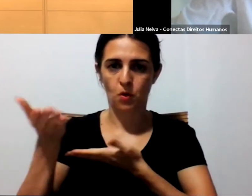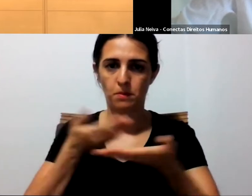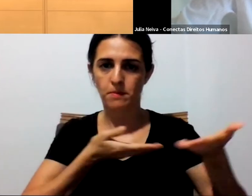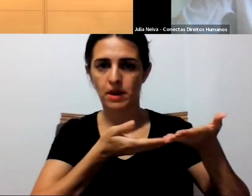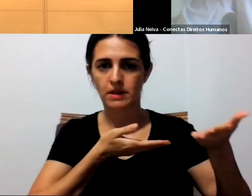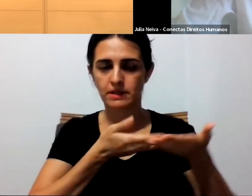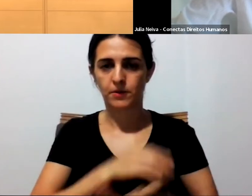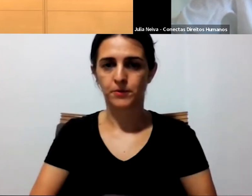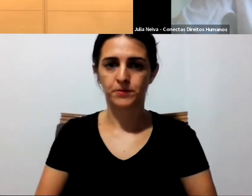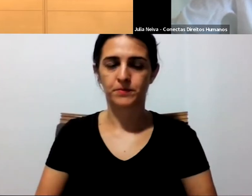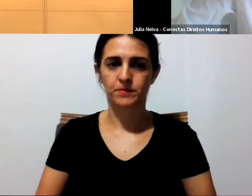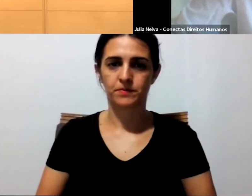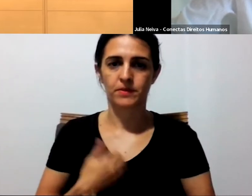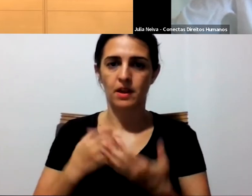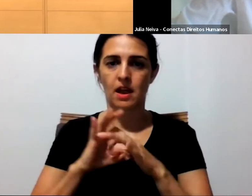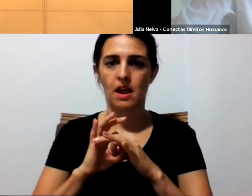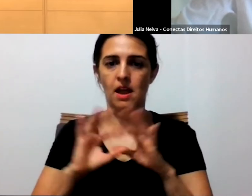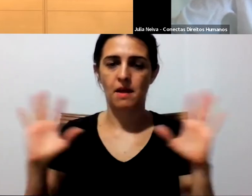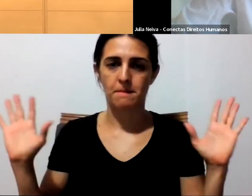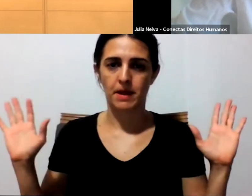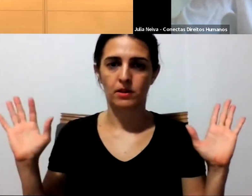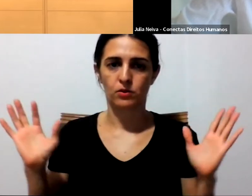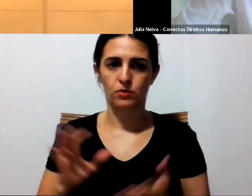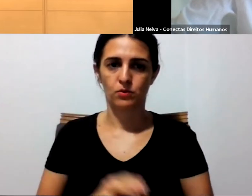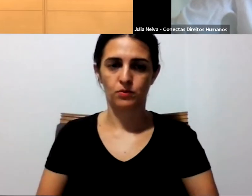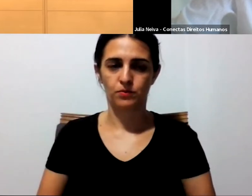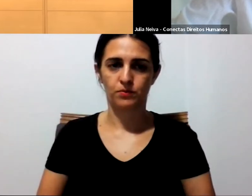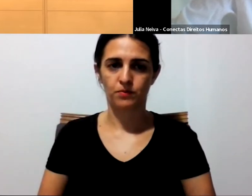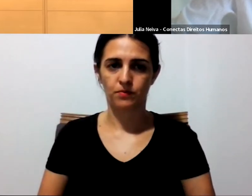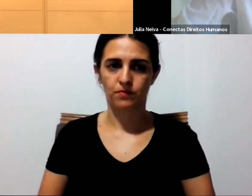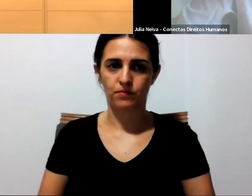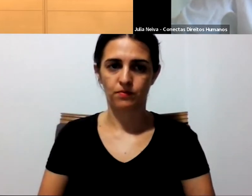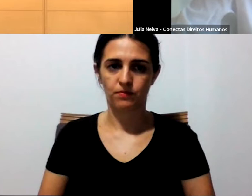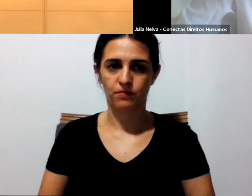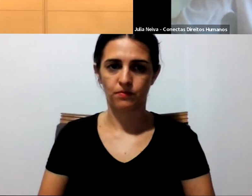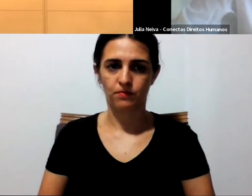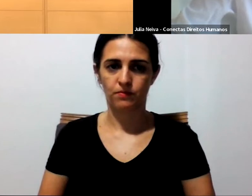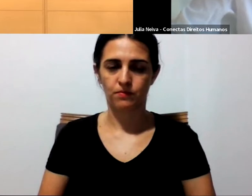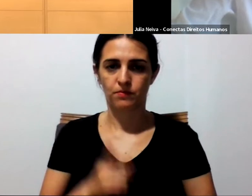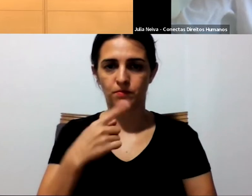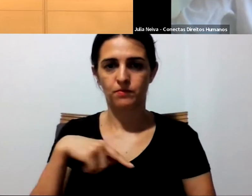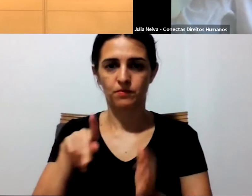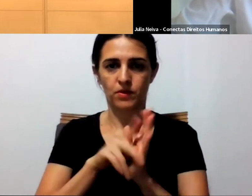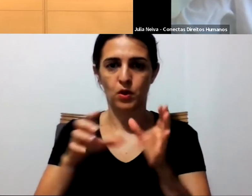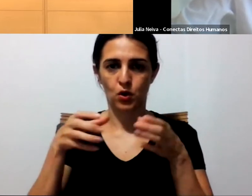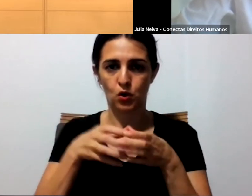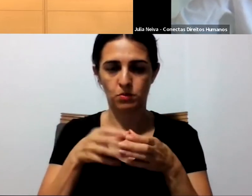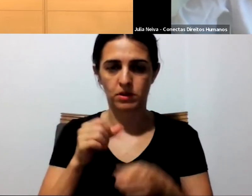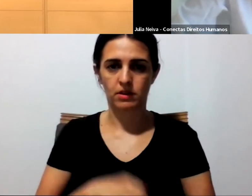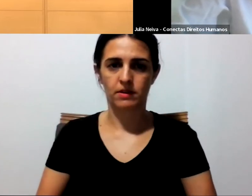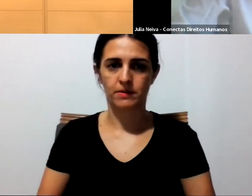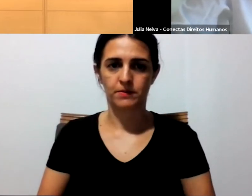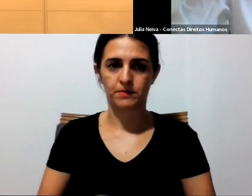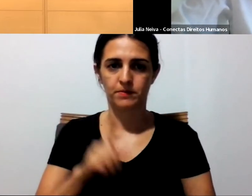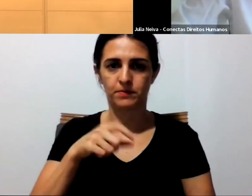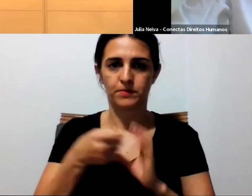cooperation vis-a-vis the characteristics of the cooperation of the countries who are there. So at this point, if I look to